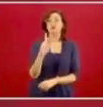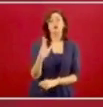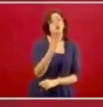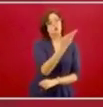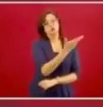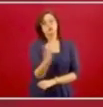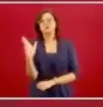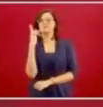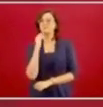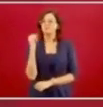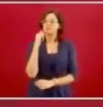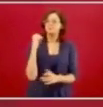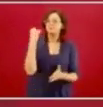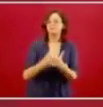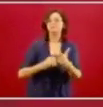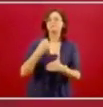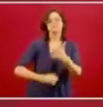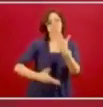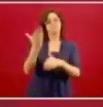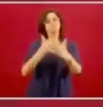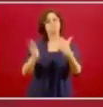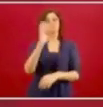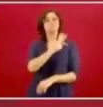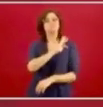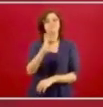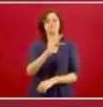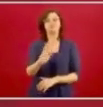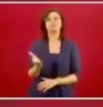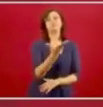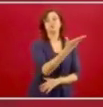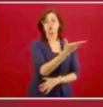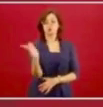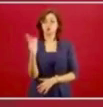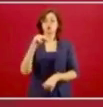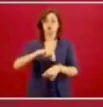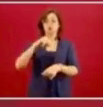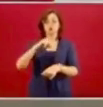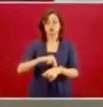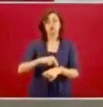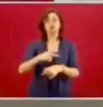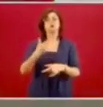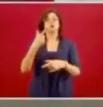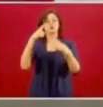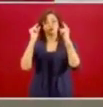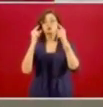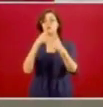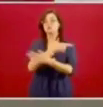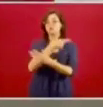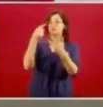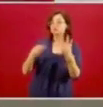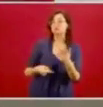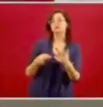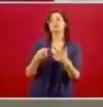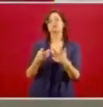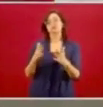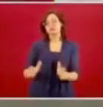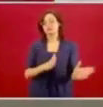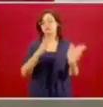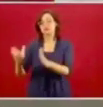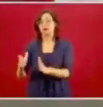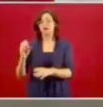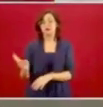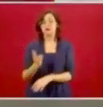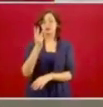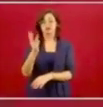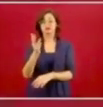very complex situation, but it's going to be thank you to you all that we will able to pull through and move forward. You're going to